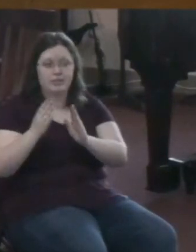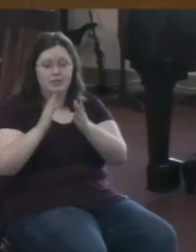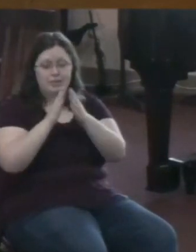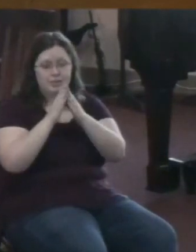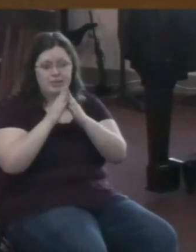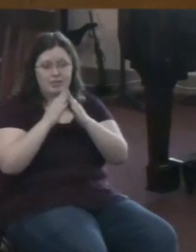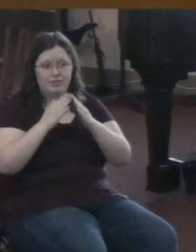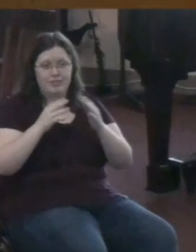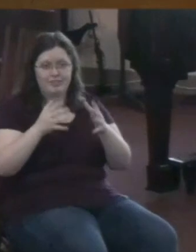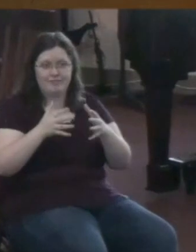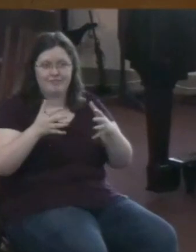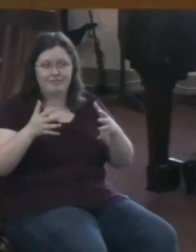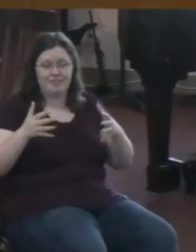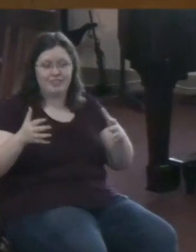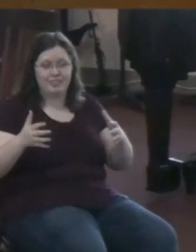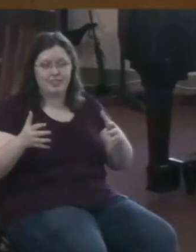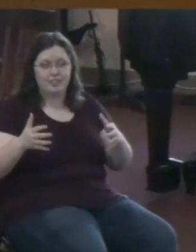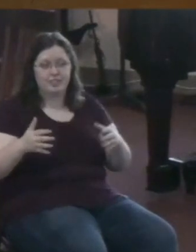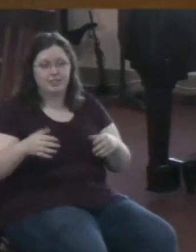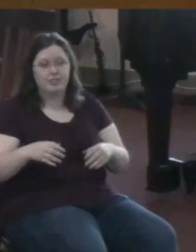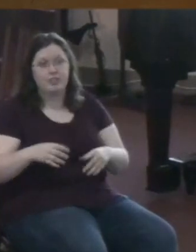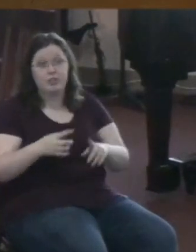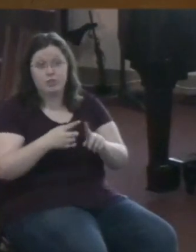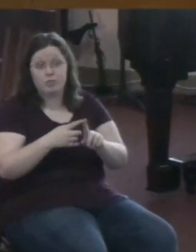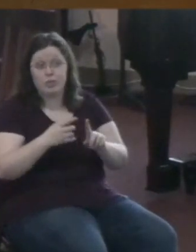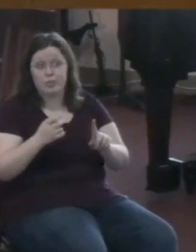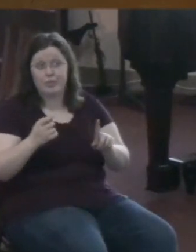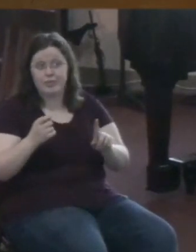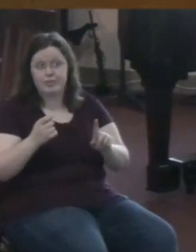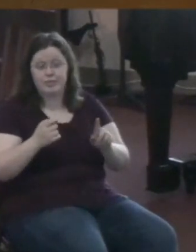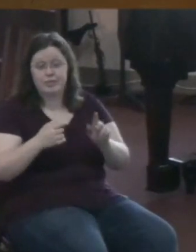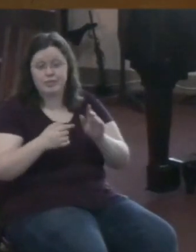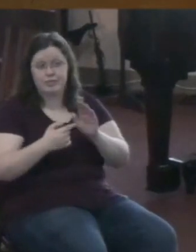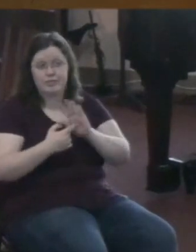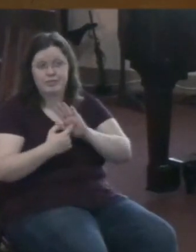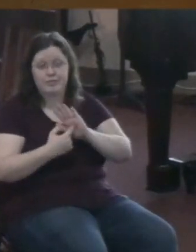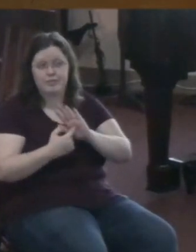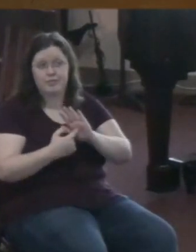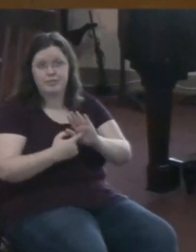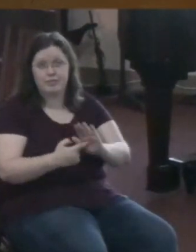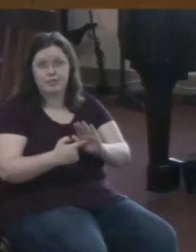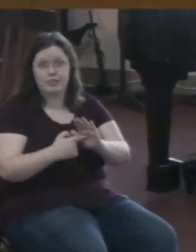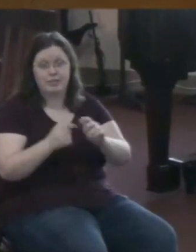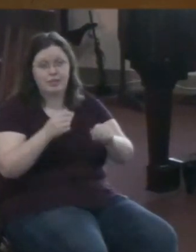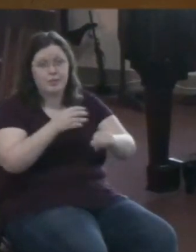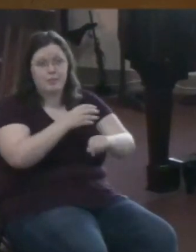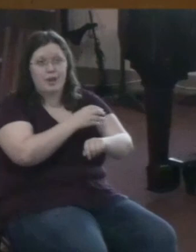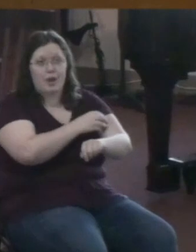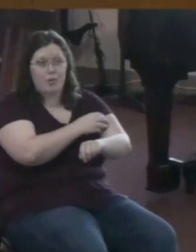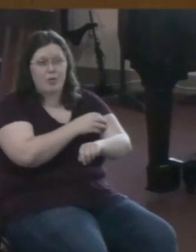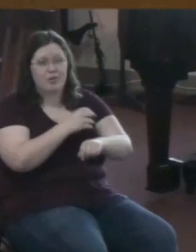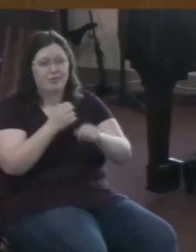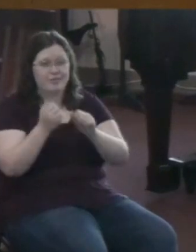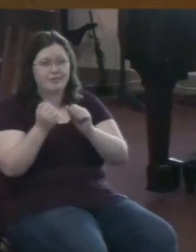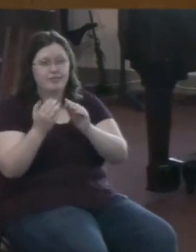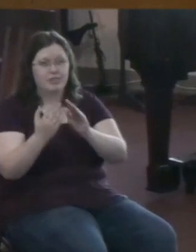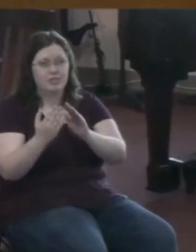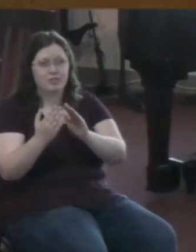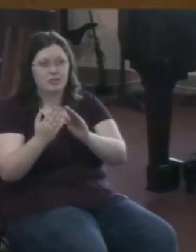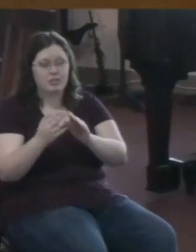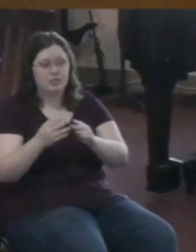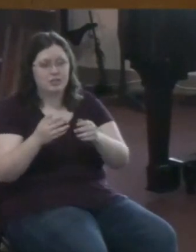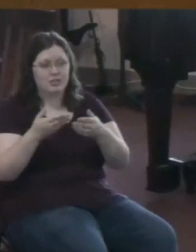silence out of which arises our existence. And so it